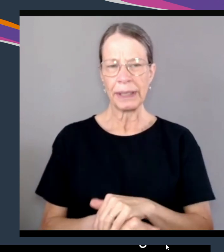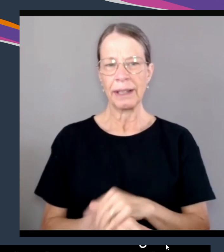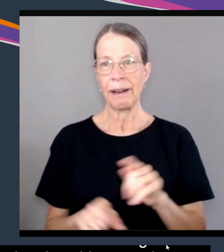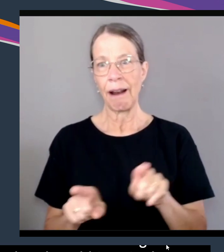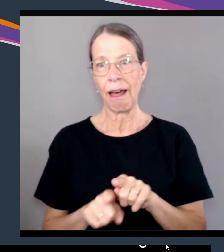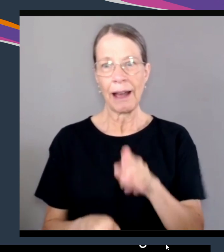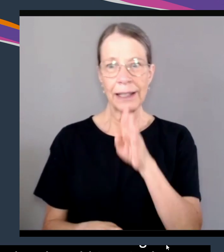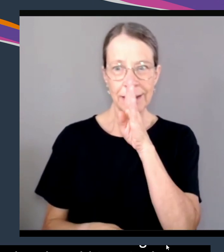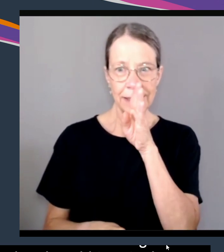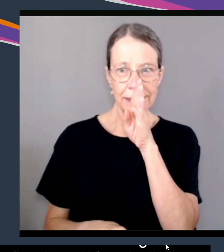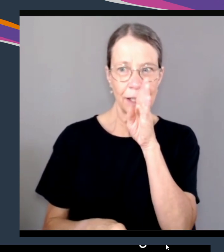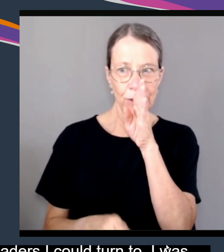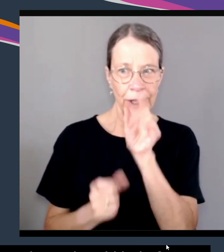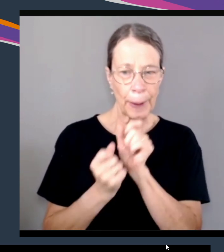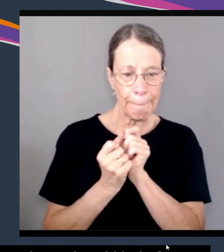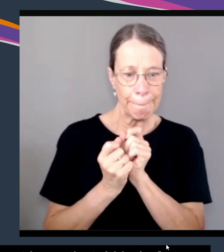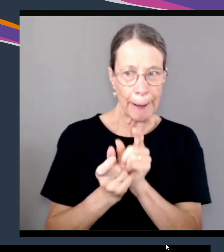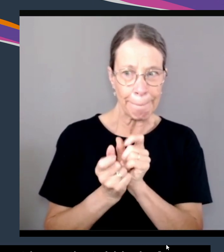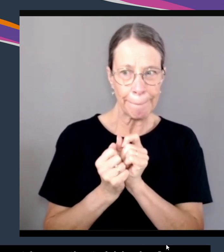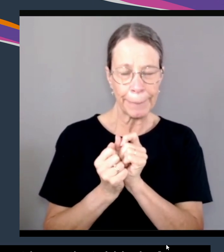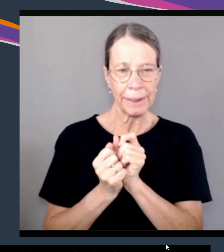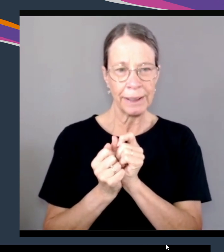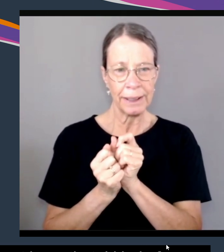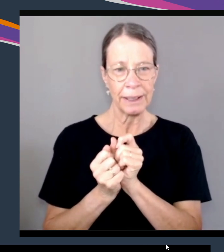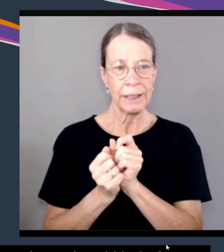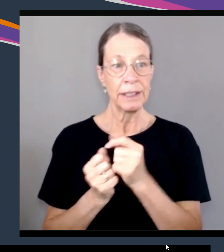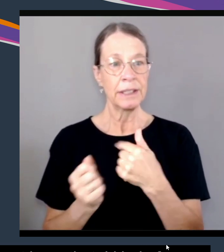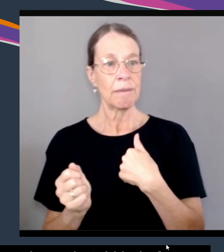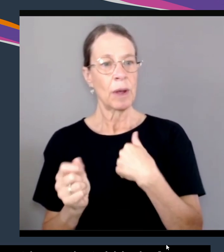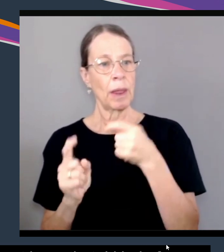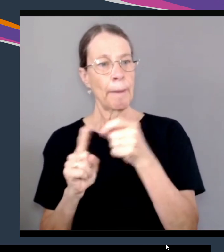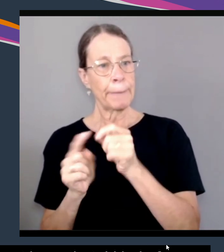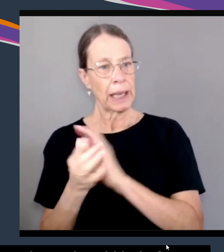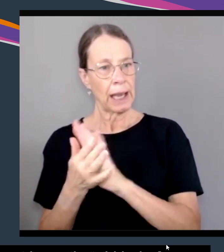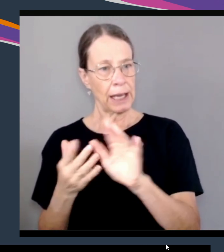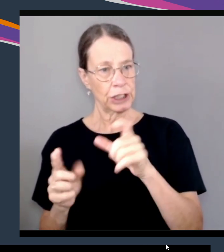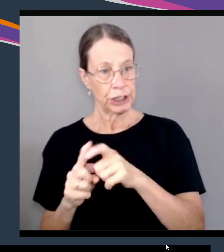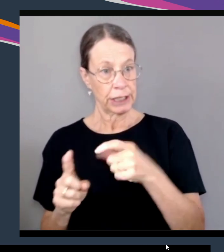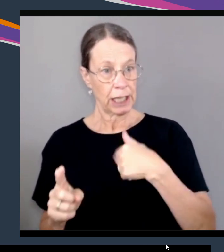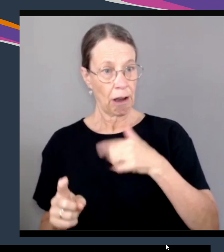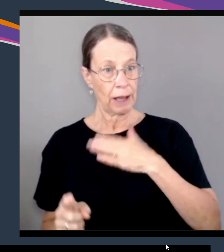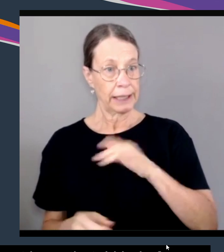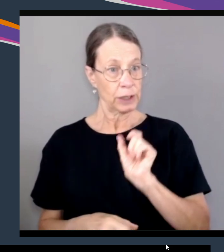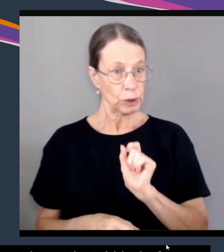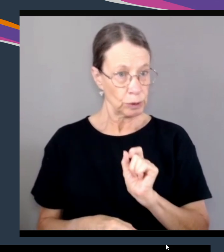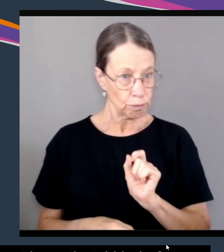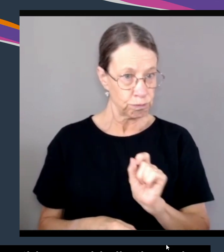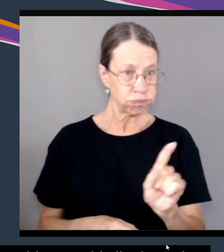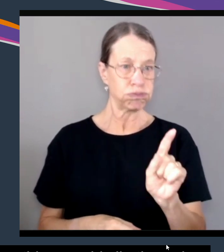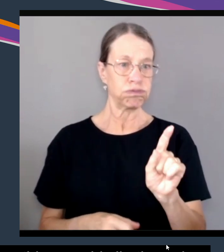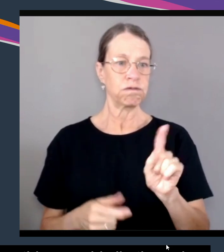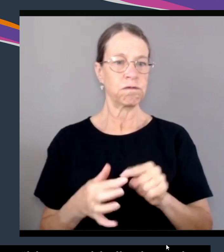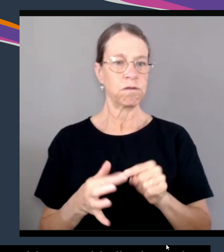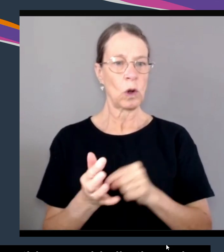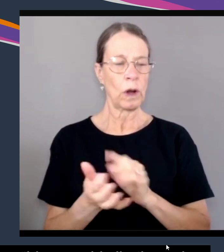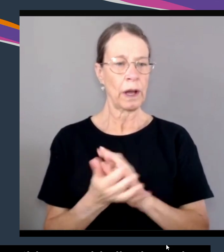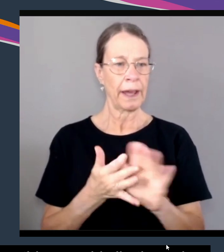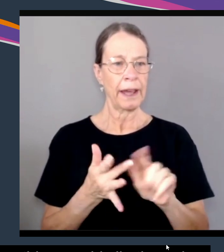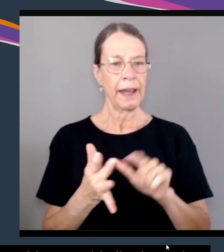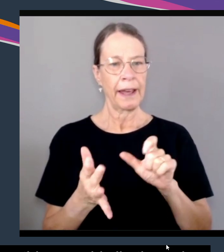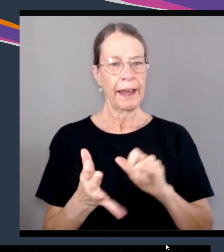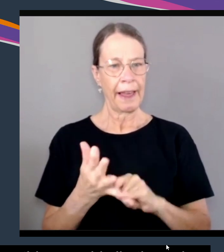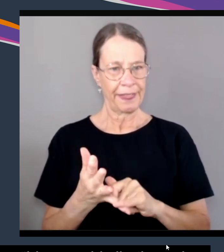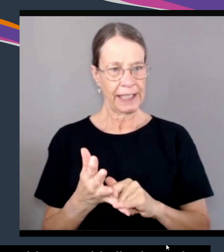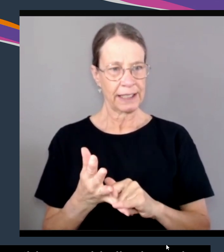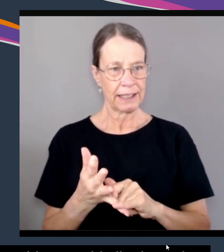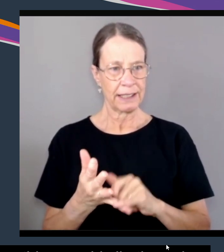was doing my PhD, I had to submit an ethics submission, and I wanted to interview deaf people. And the